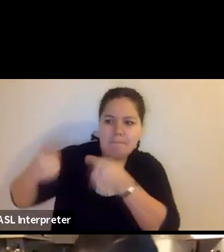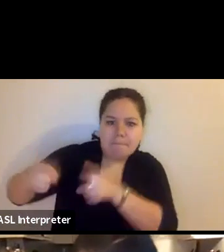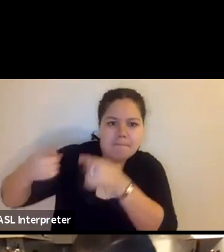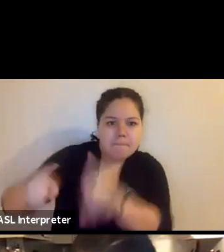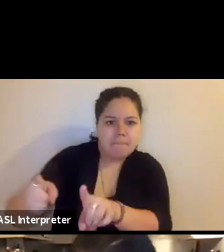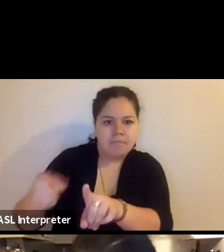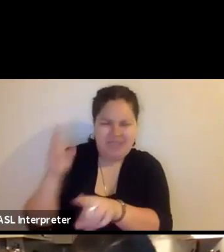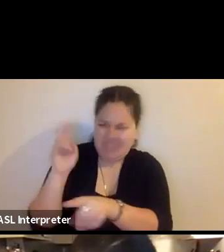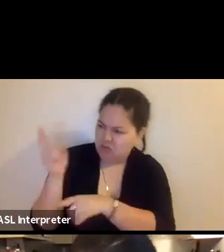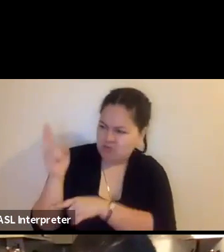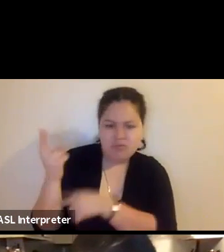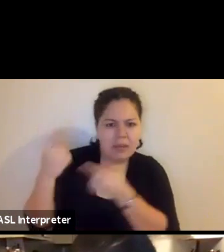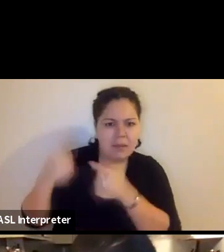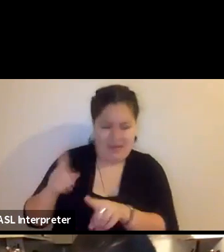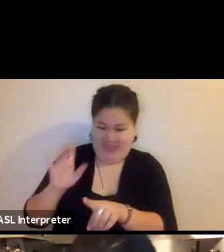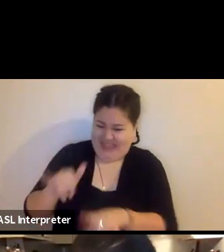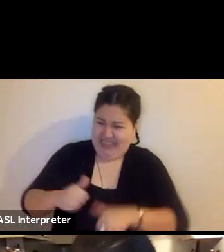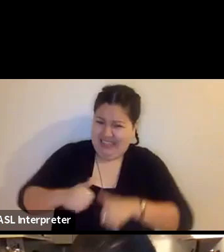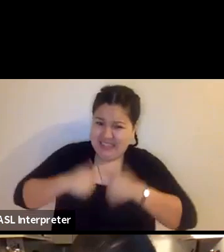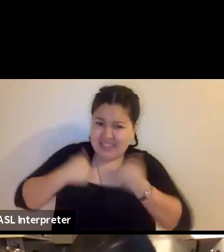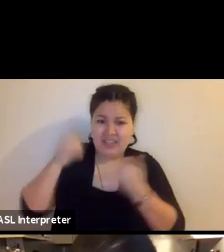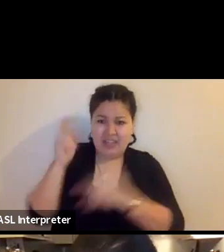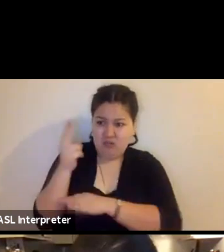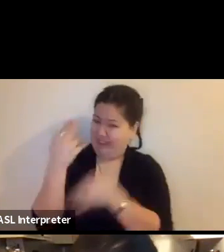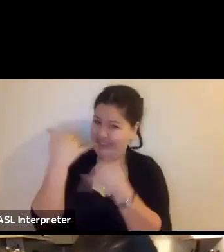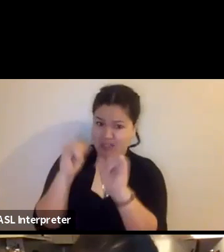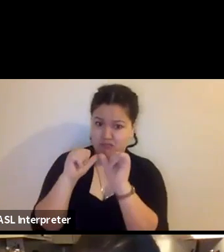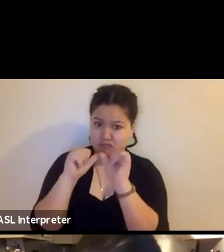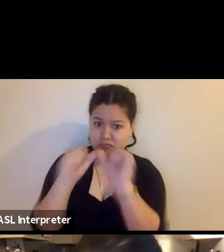It is a living history that continues.